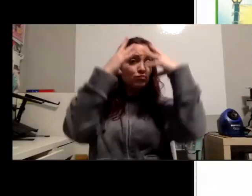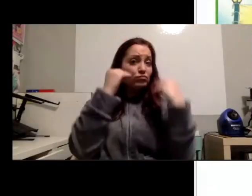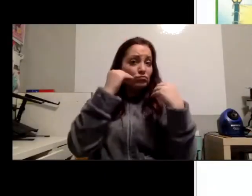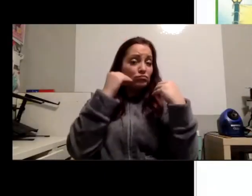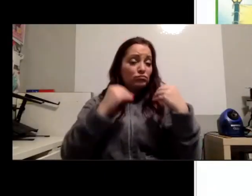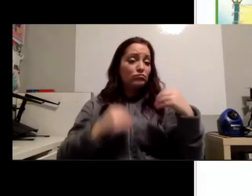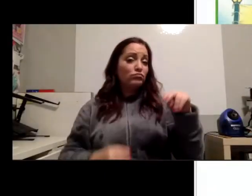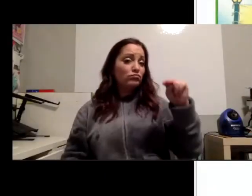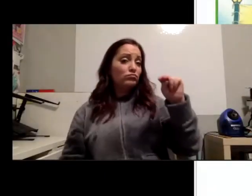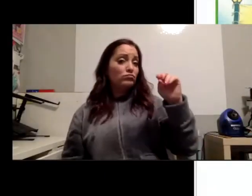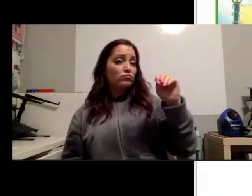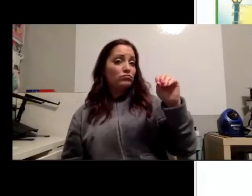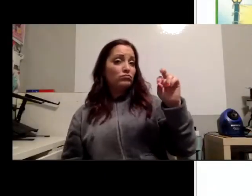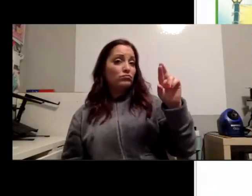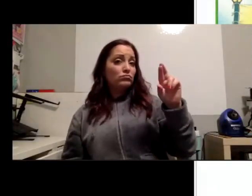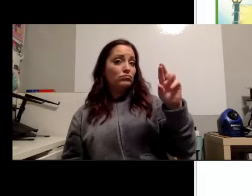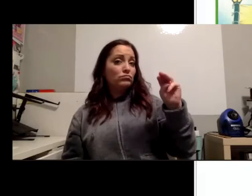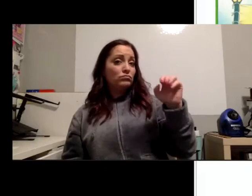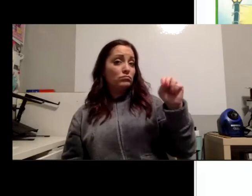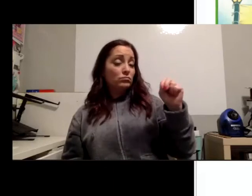While the town slept,